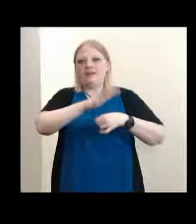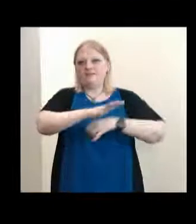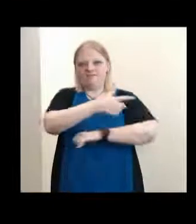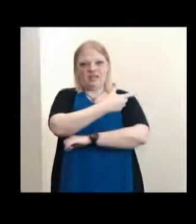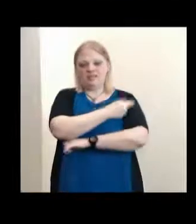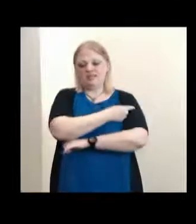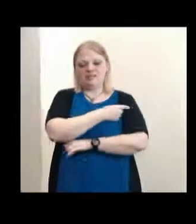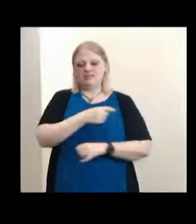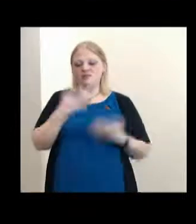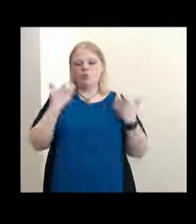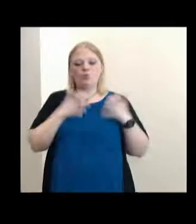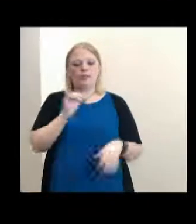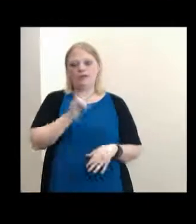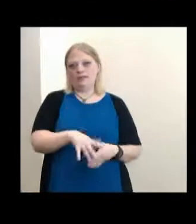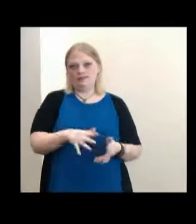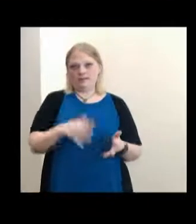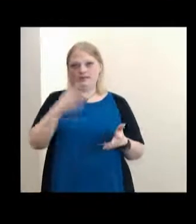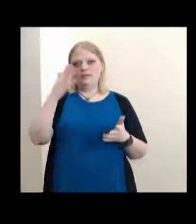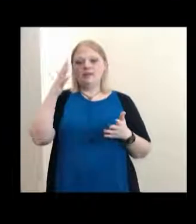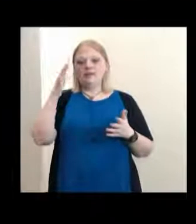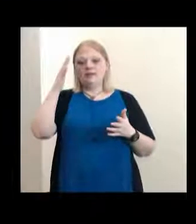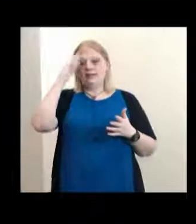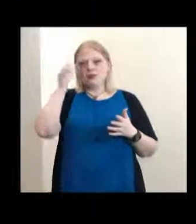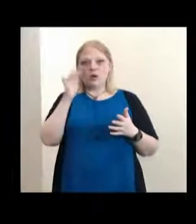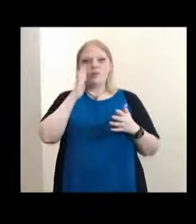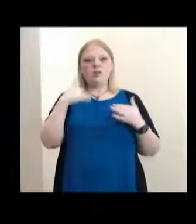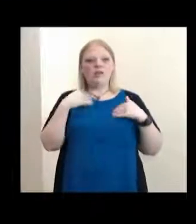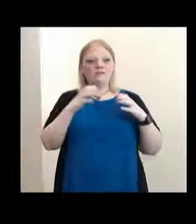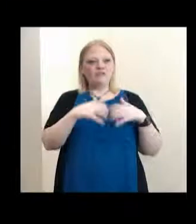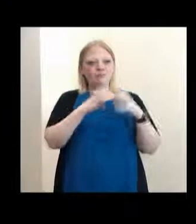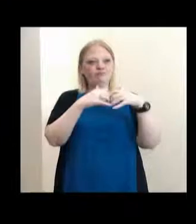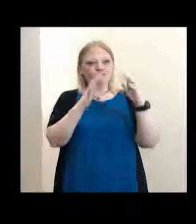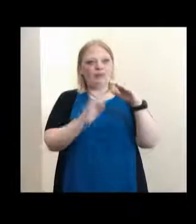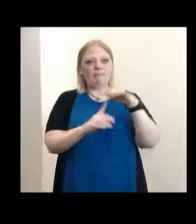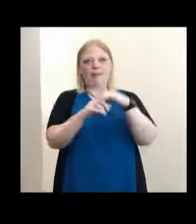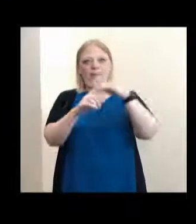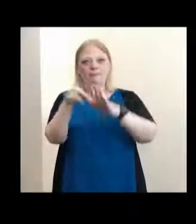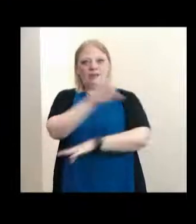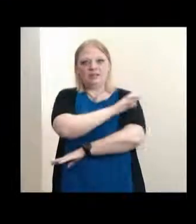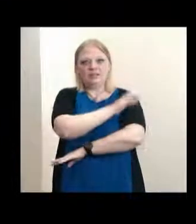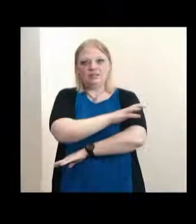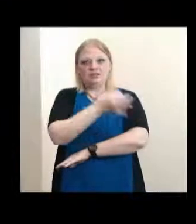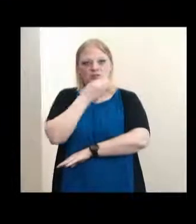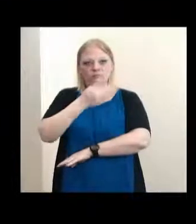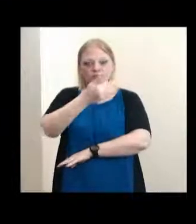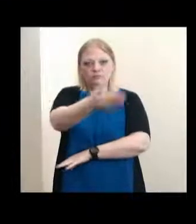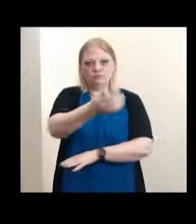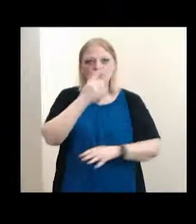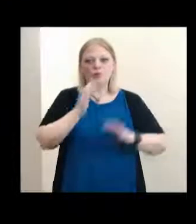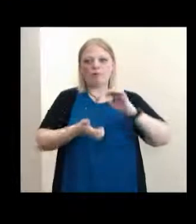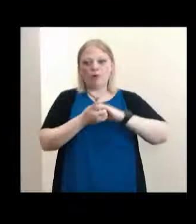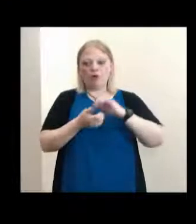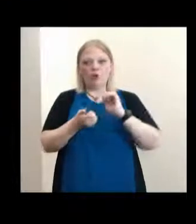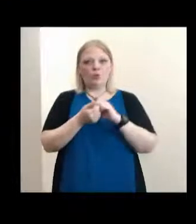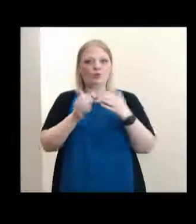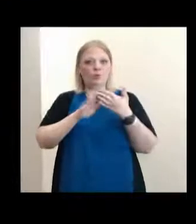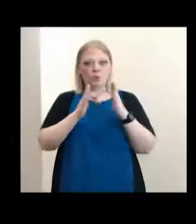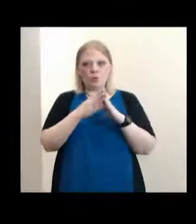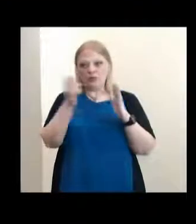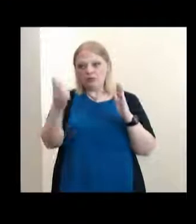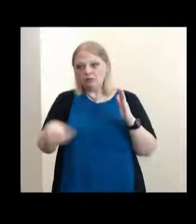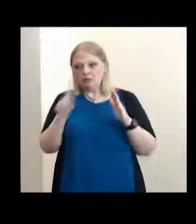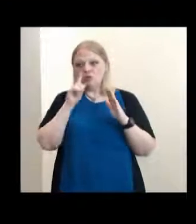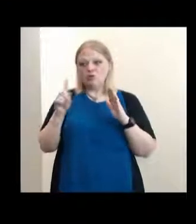to be. And that's why we're going to have these pop-up clinics in the coming weeks. So we're partnering with our community partners